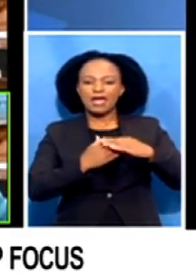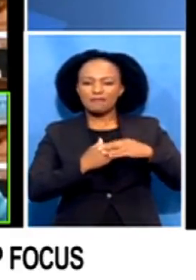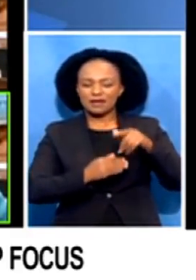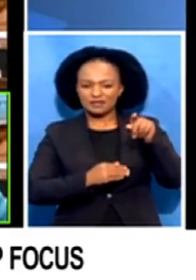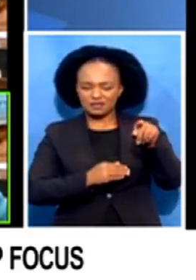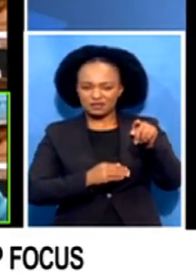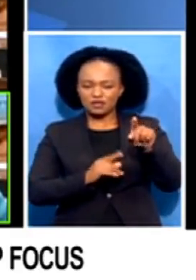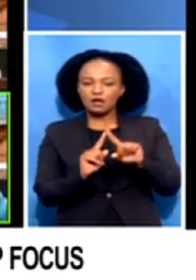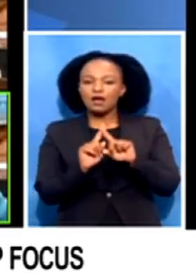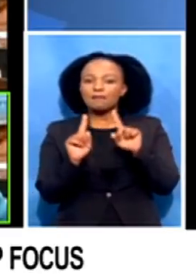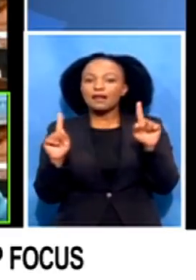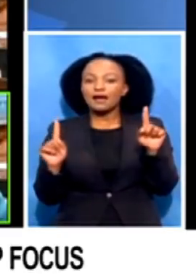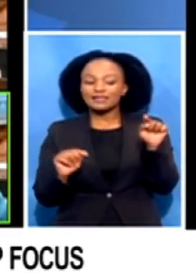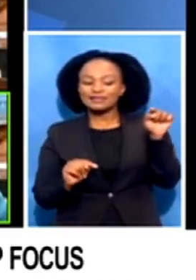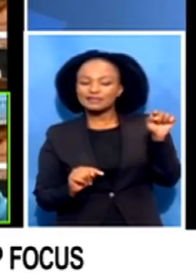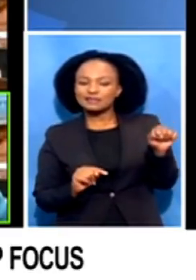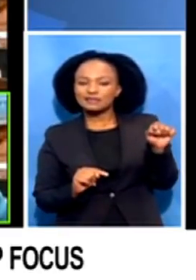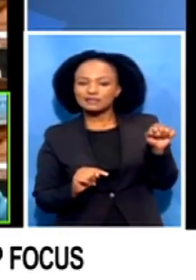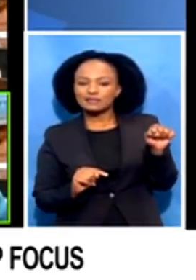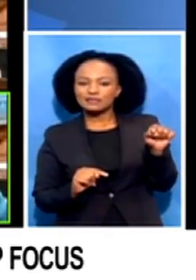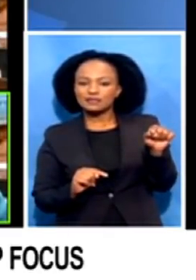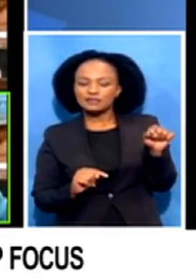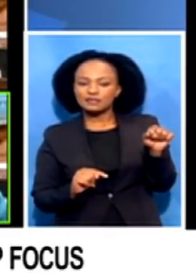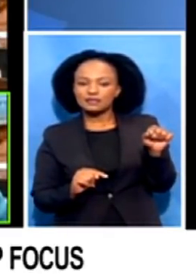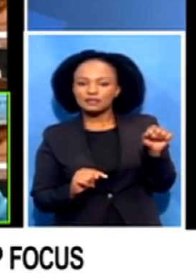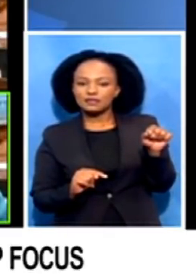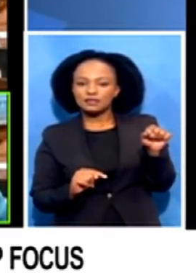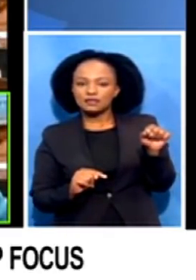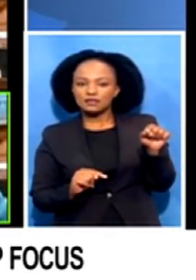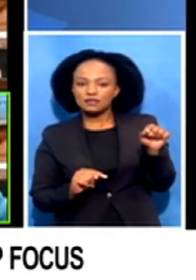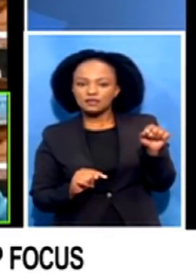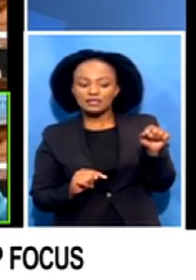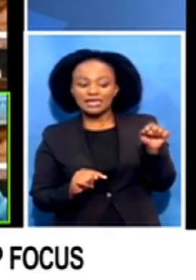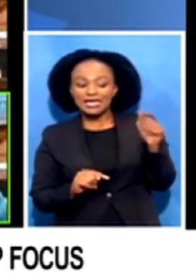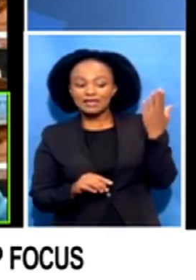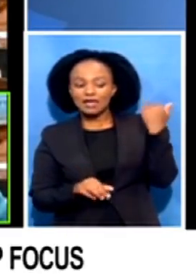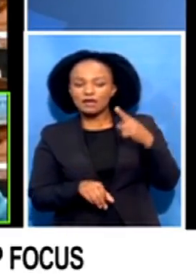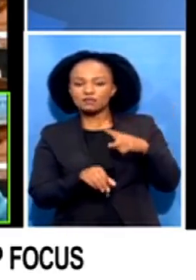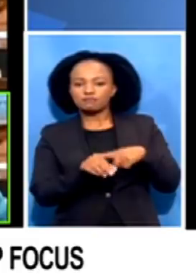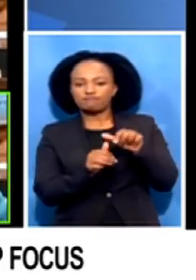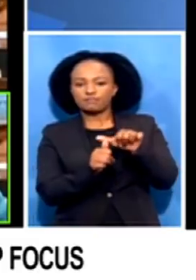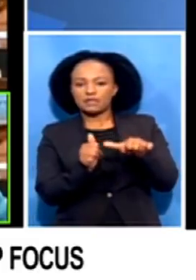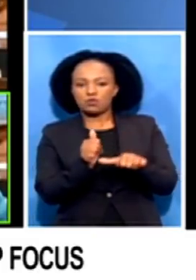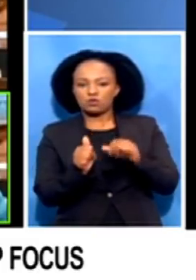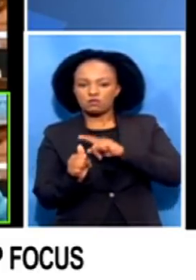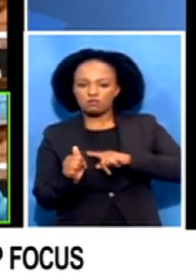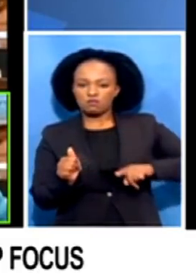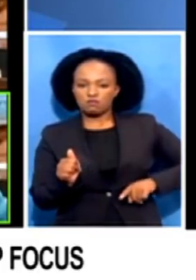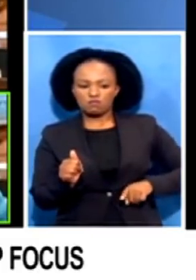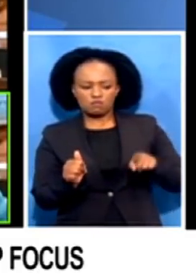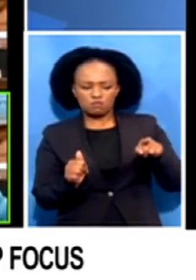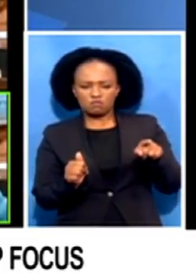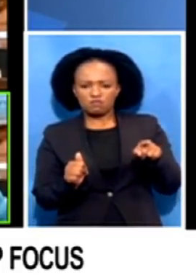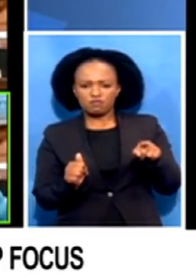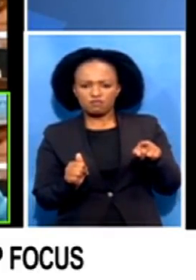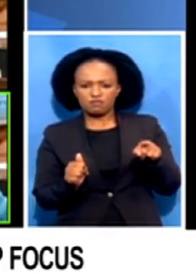the state was his deputy president, she would fall within the jurisdiction. He would then fall. His conduct will